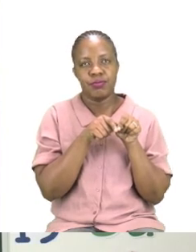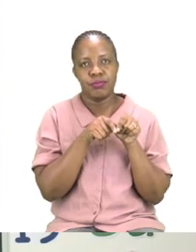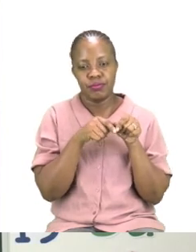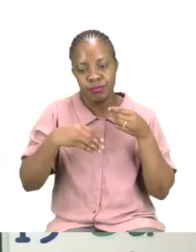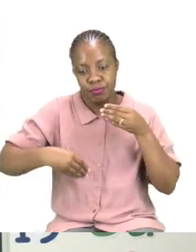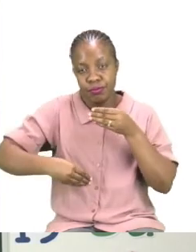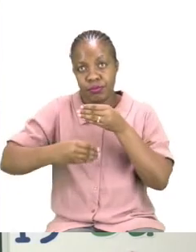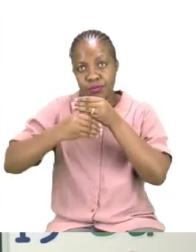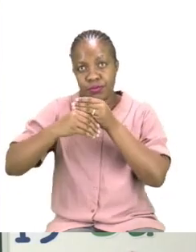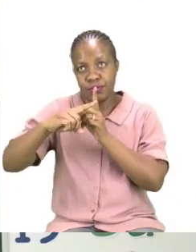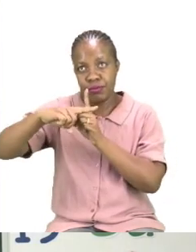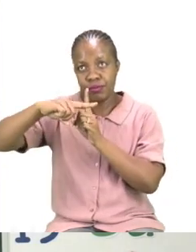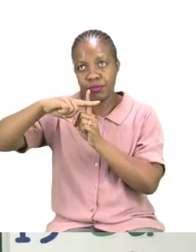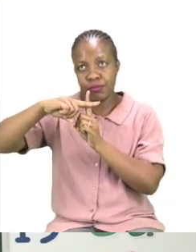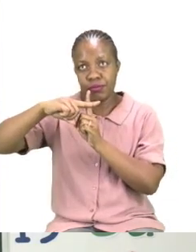plus